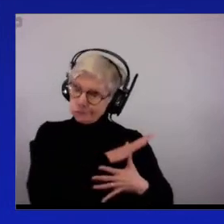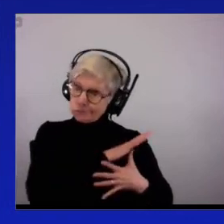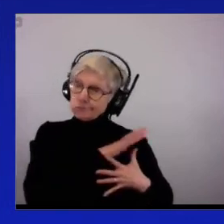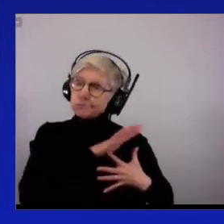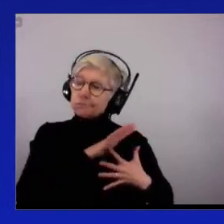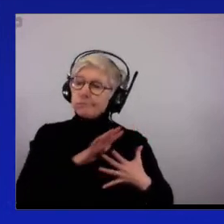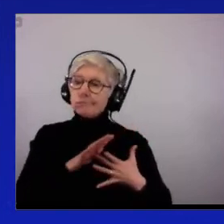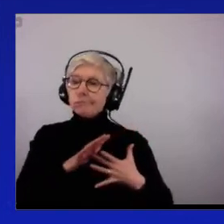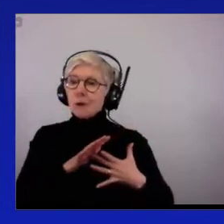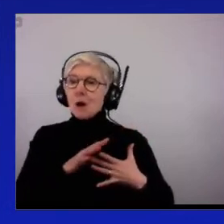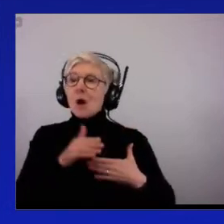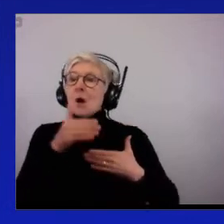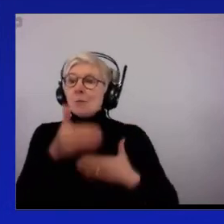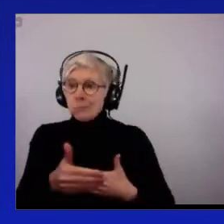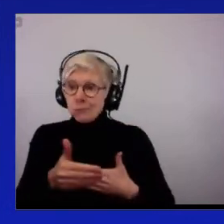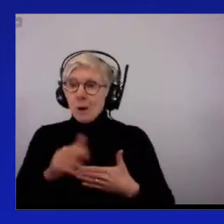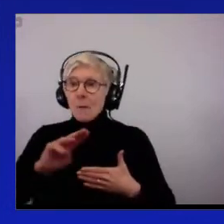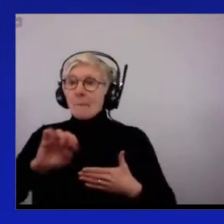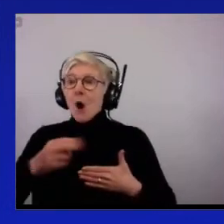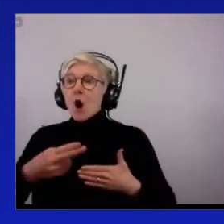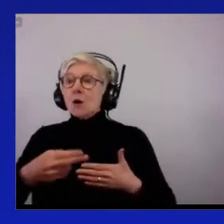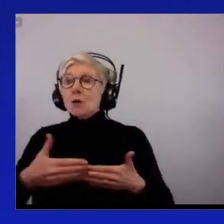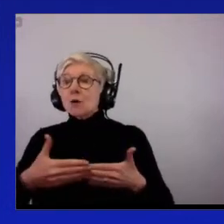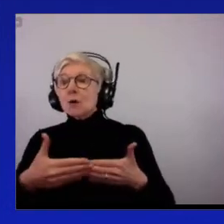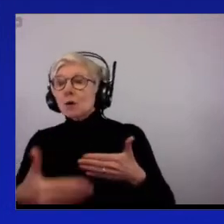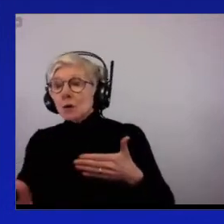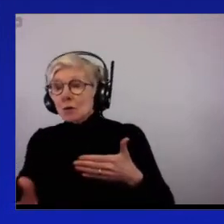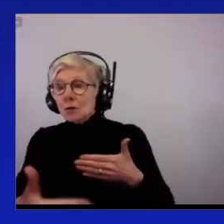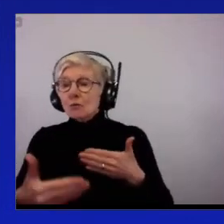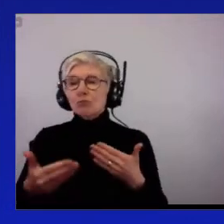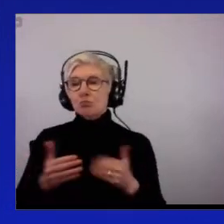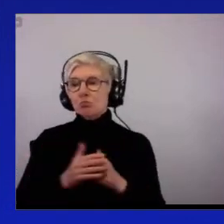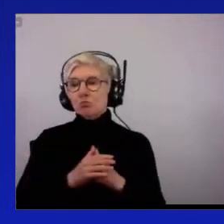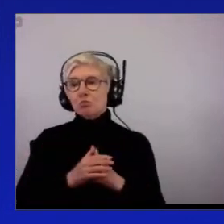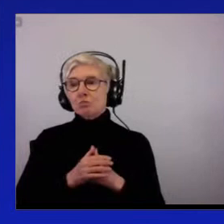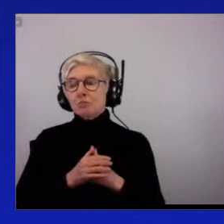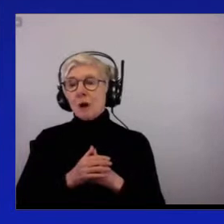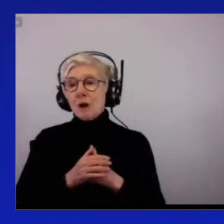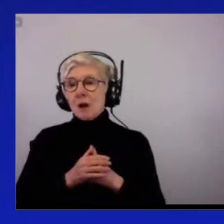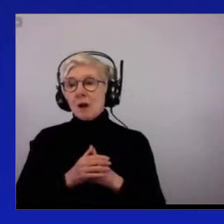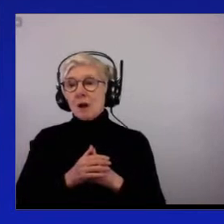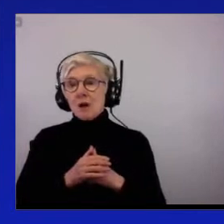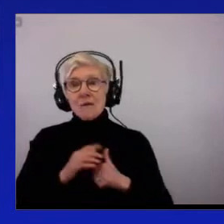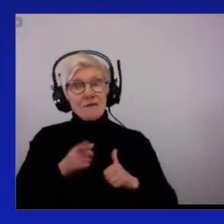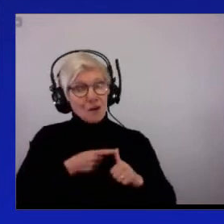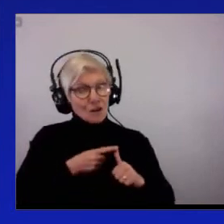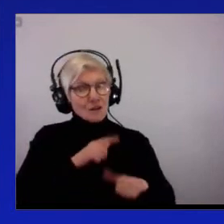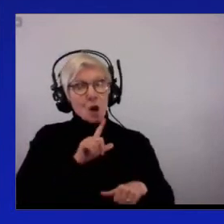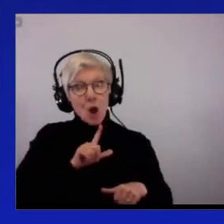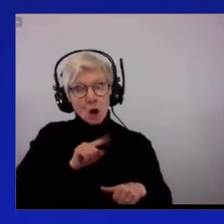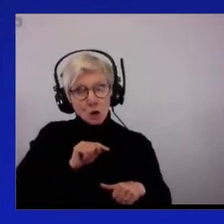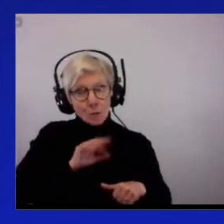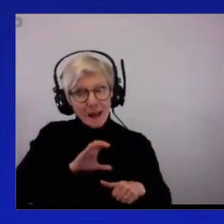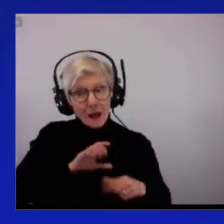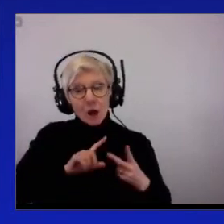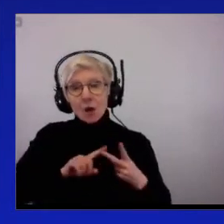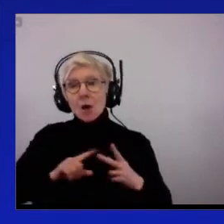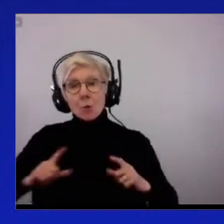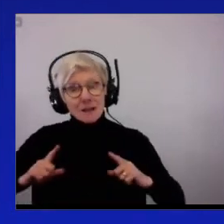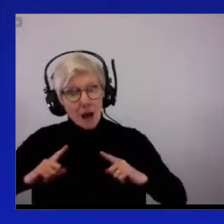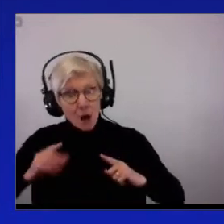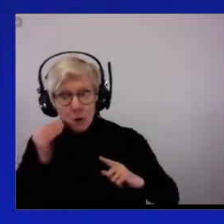and really beyond. We're looking at still having to get to high risk retirement homes, other congregate